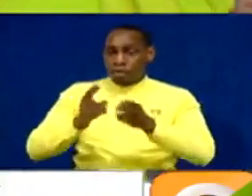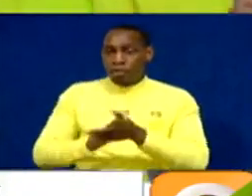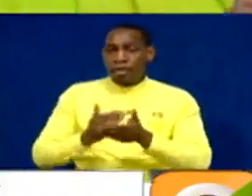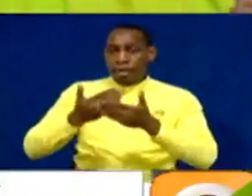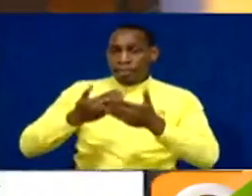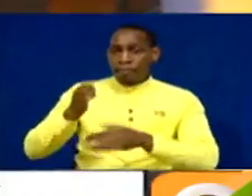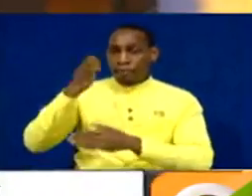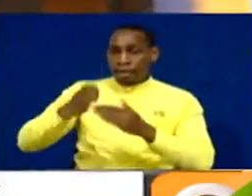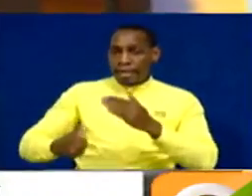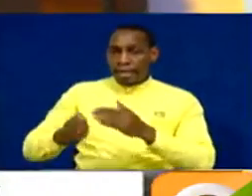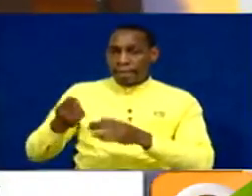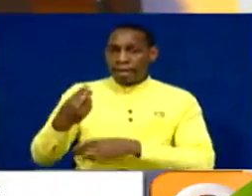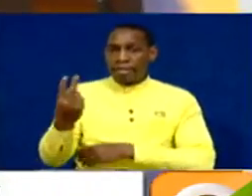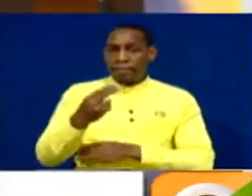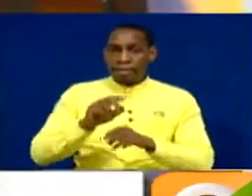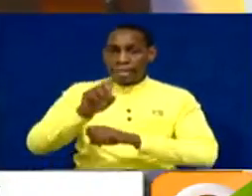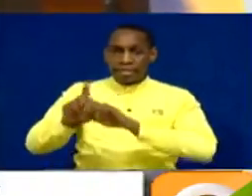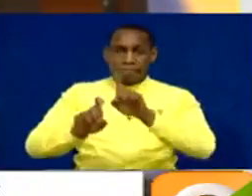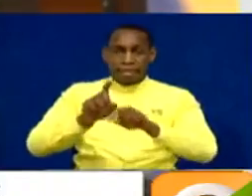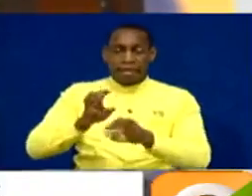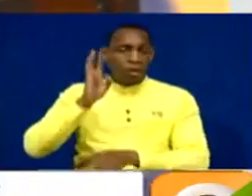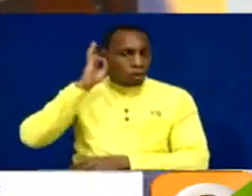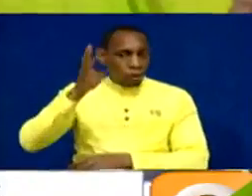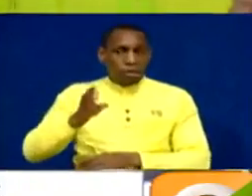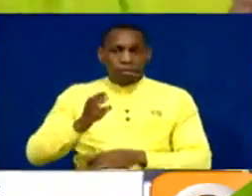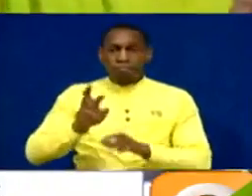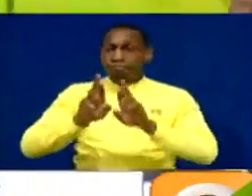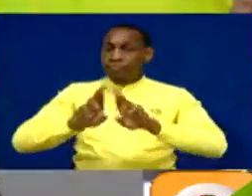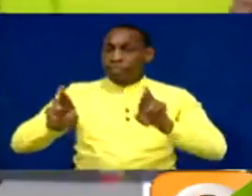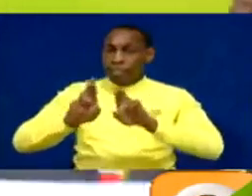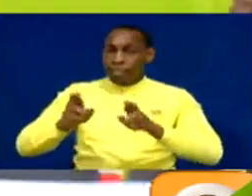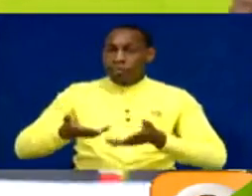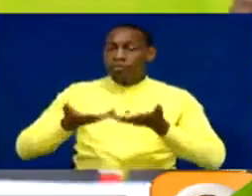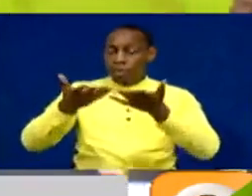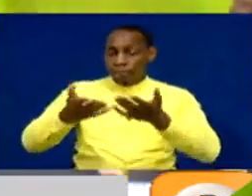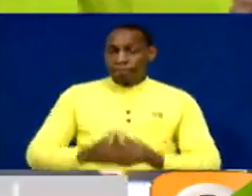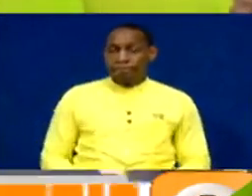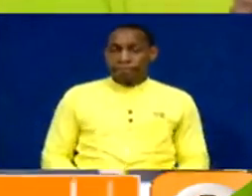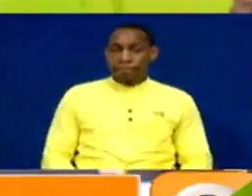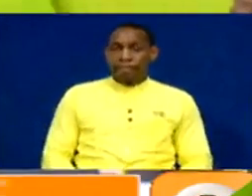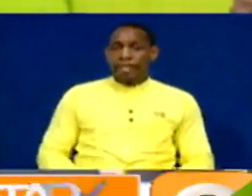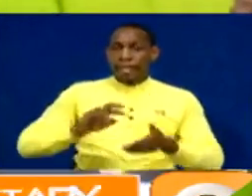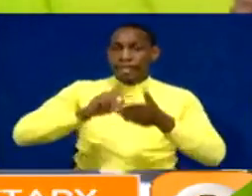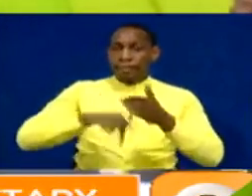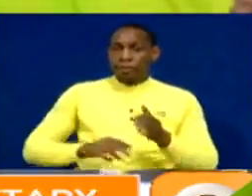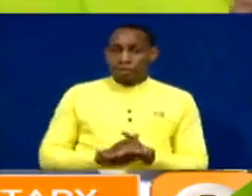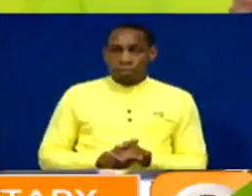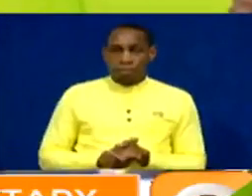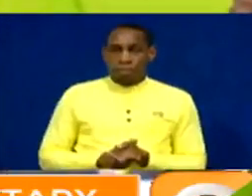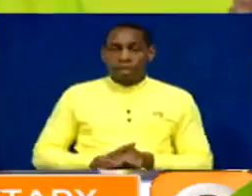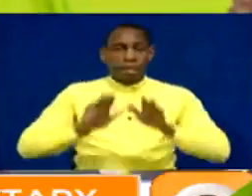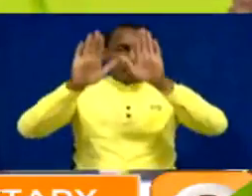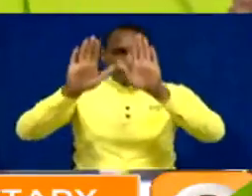By the end of February, the examinations shall be ready for administration, which means it shall